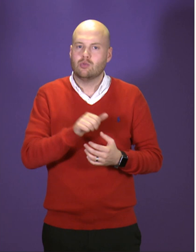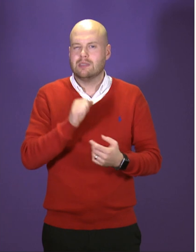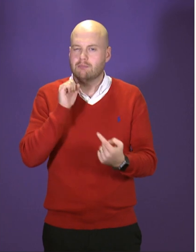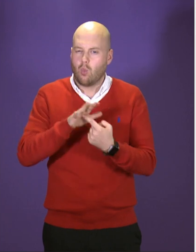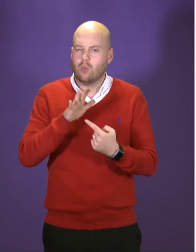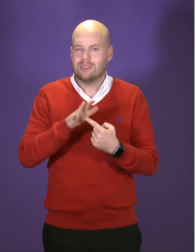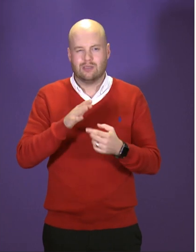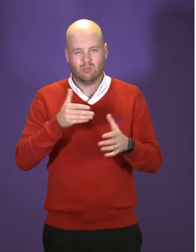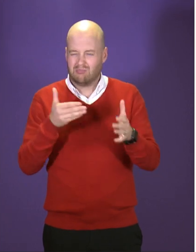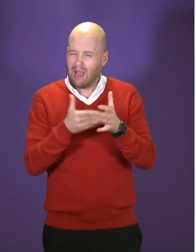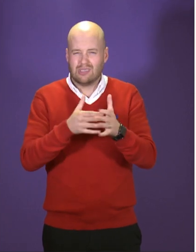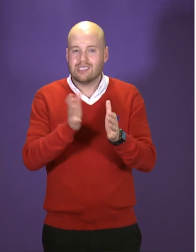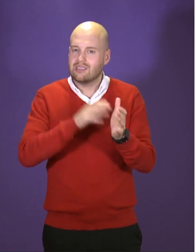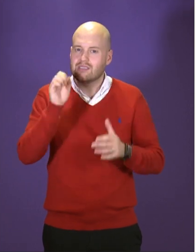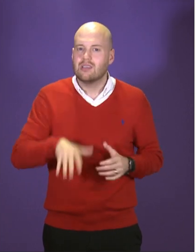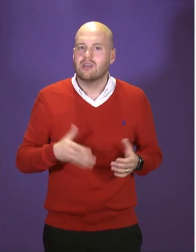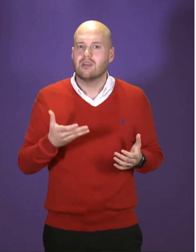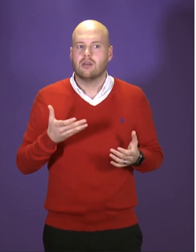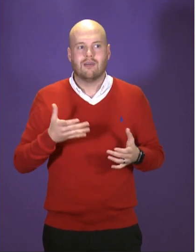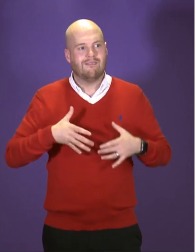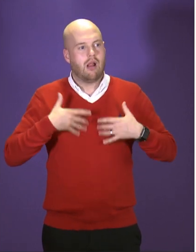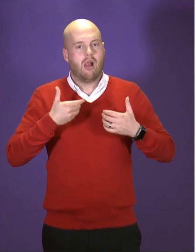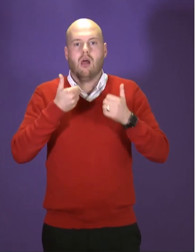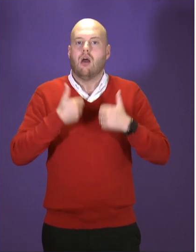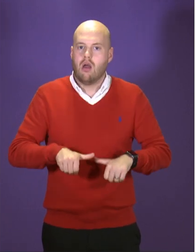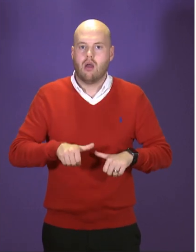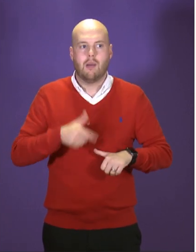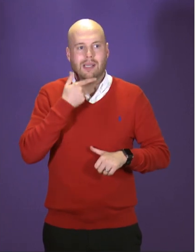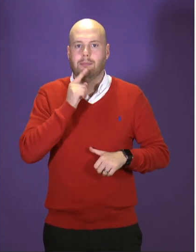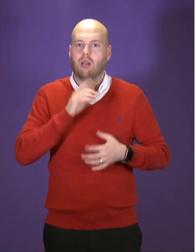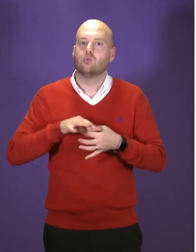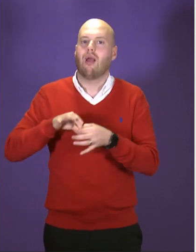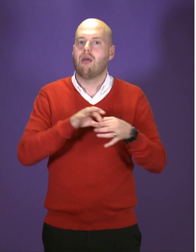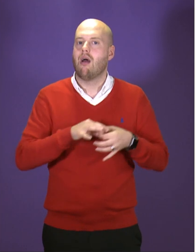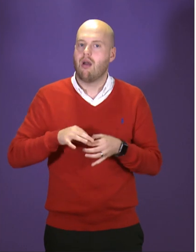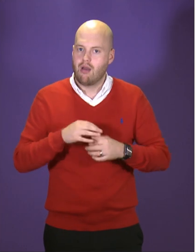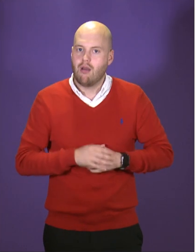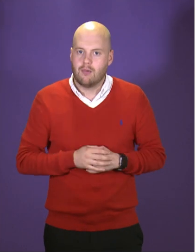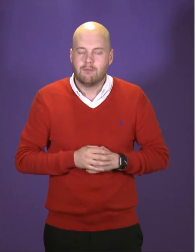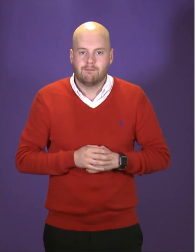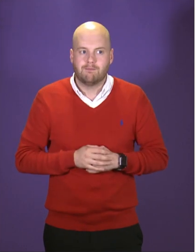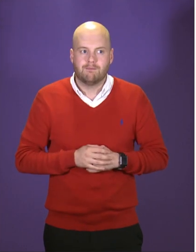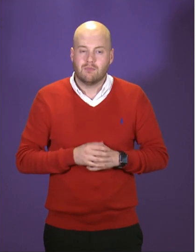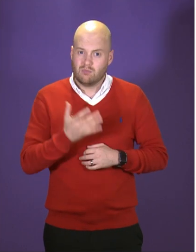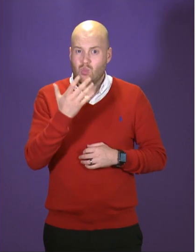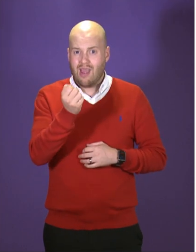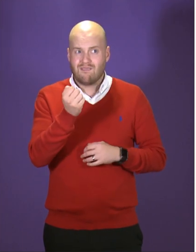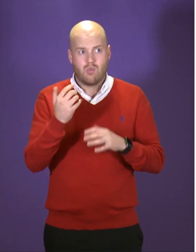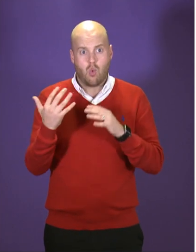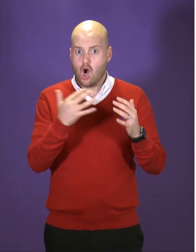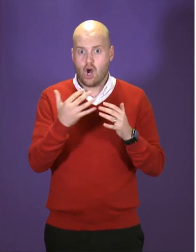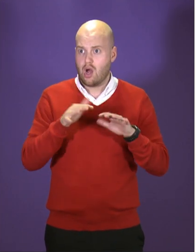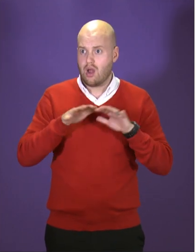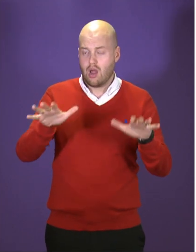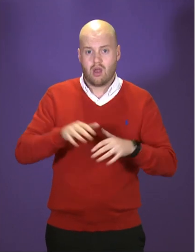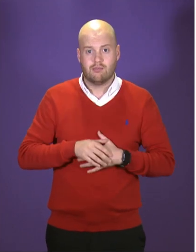and barriers, something that can bring us together. It is war out there. There is hatred. The genie